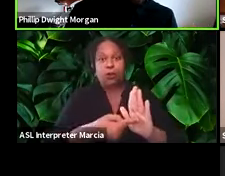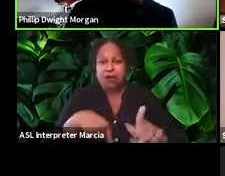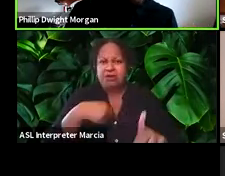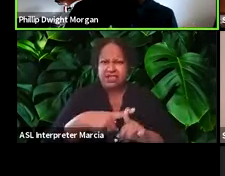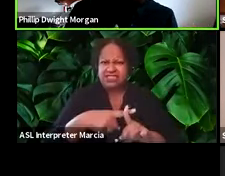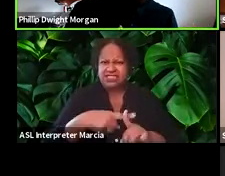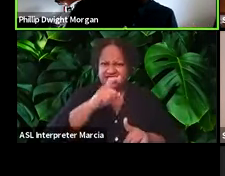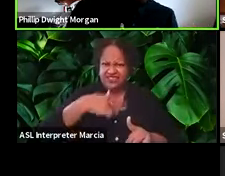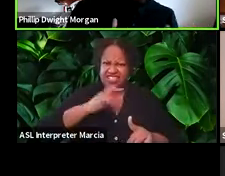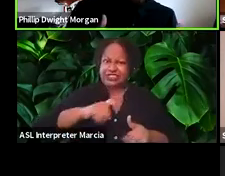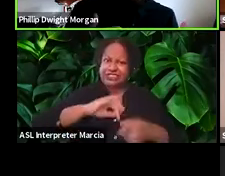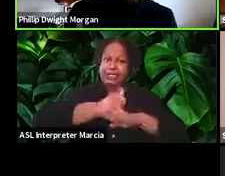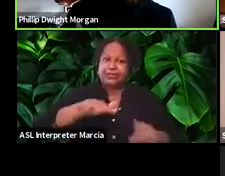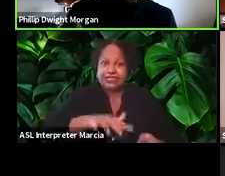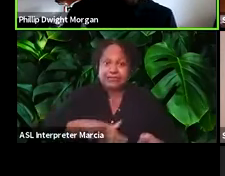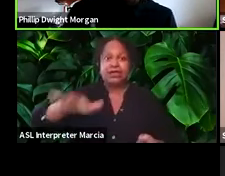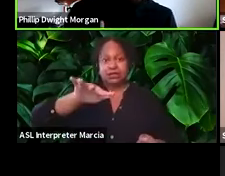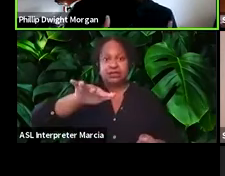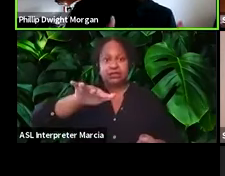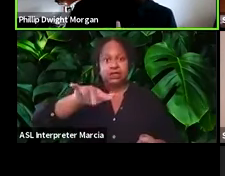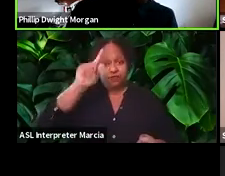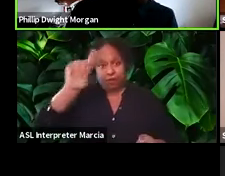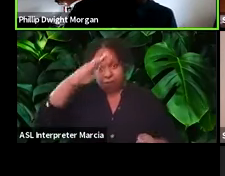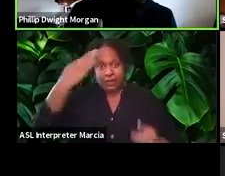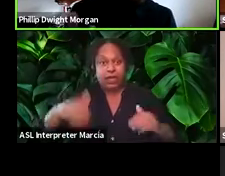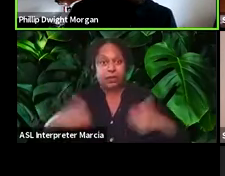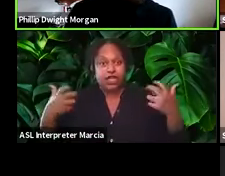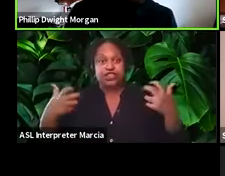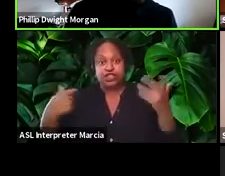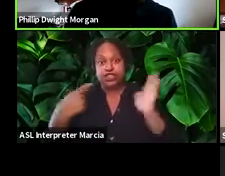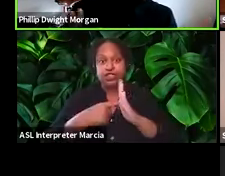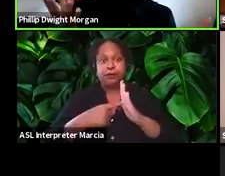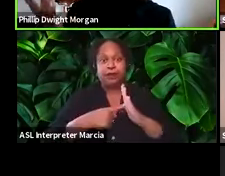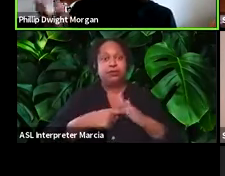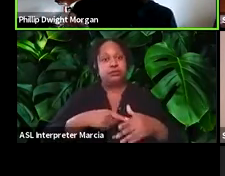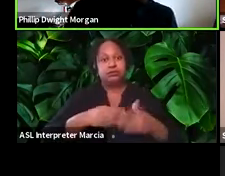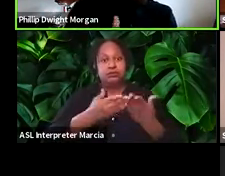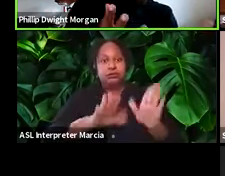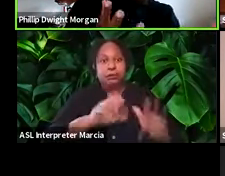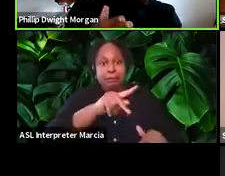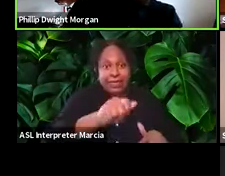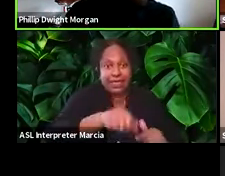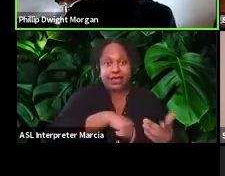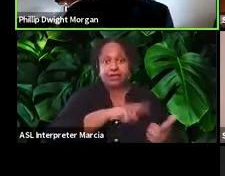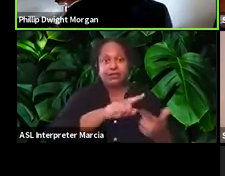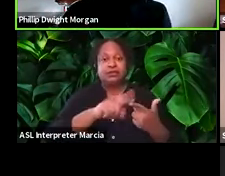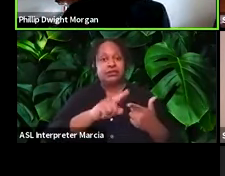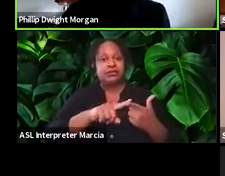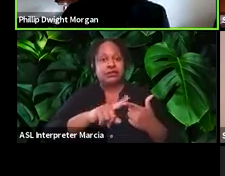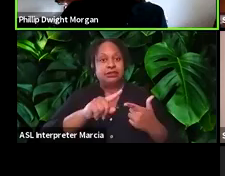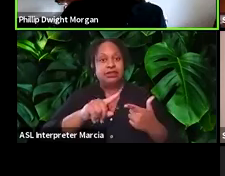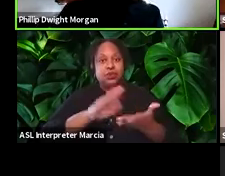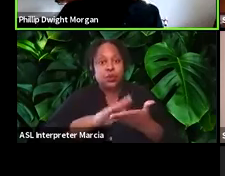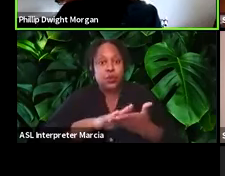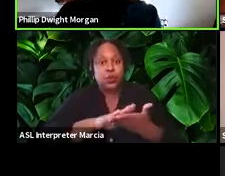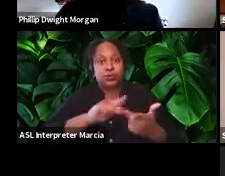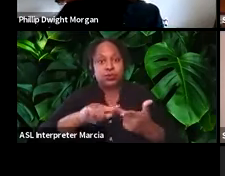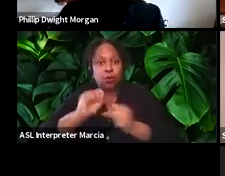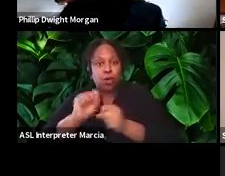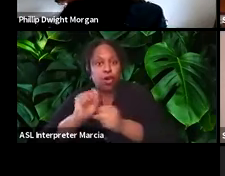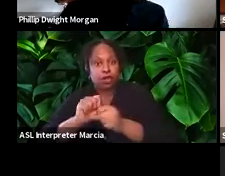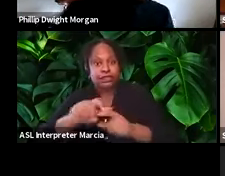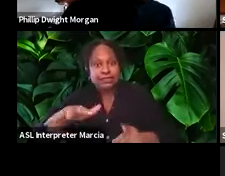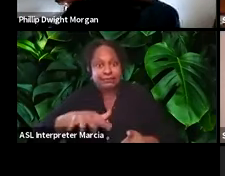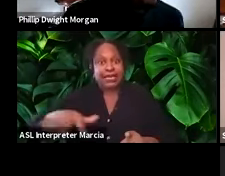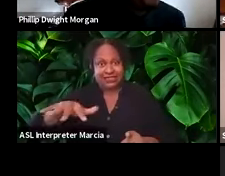rage, whether it be in the media, in our workplaces, in our schools? Just throwing that out there for you. Cool.